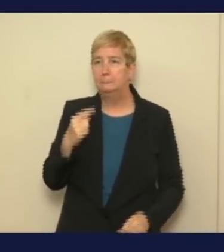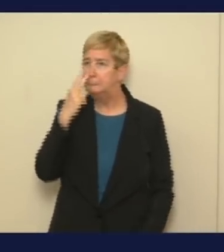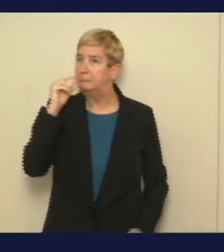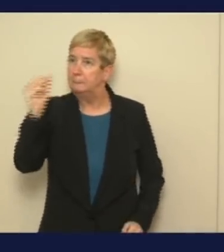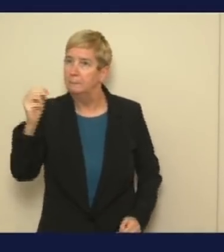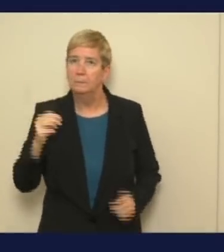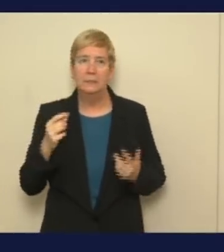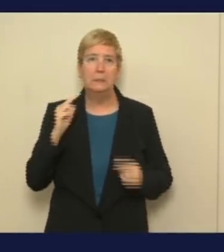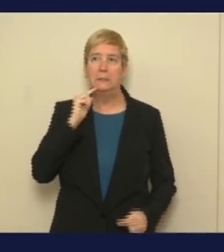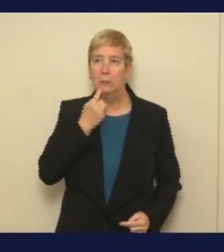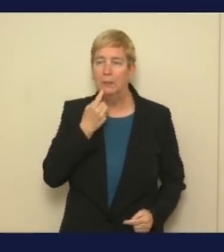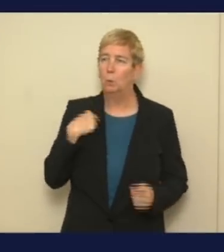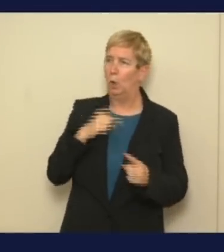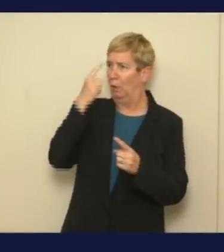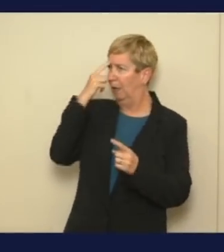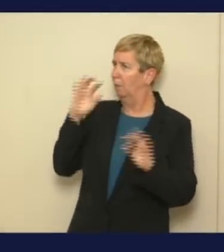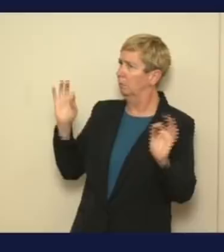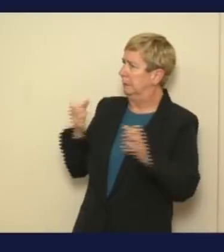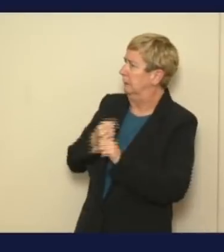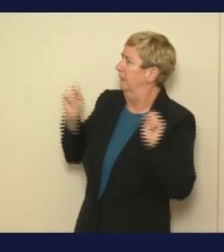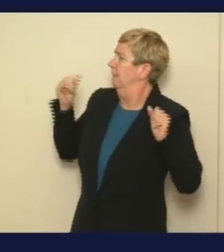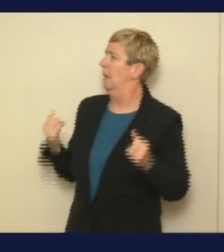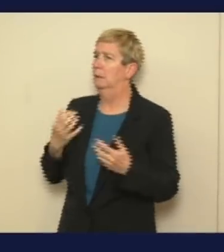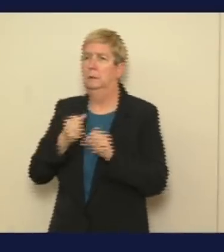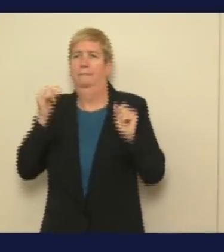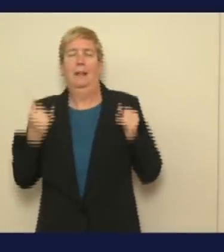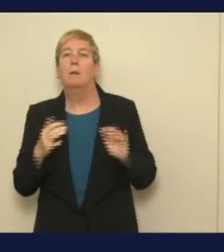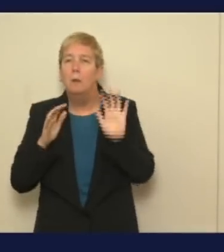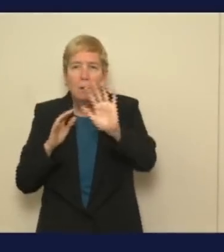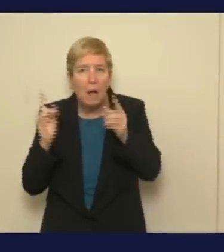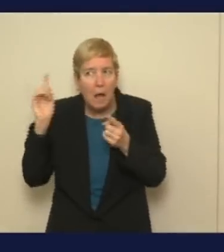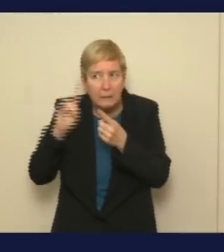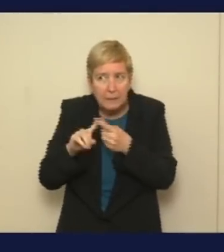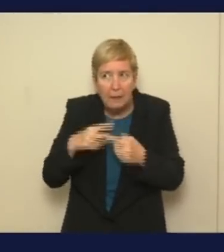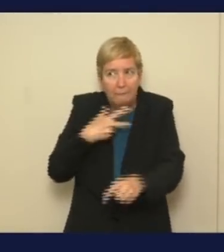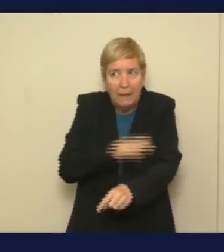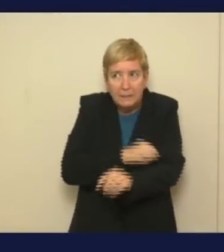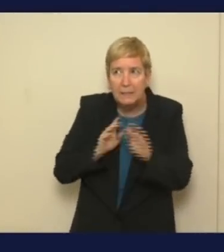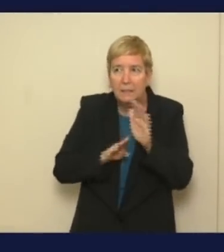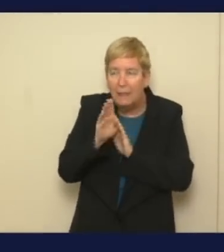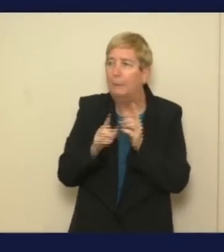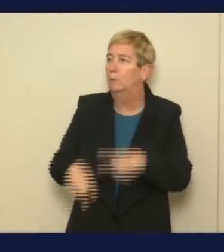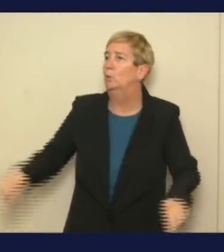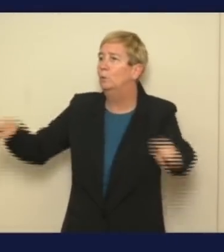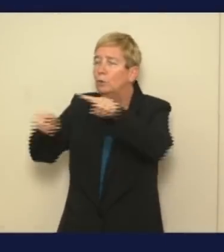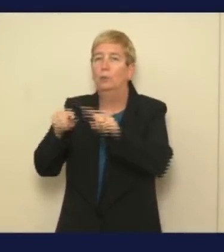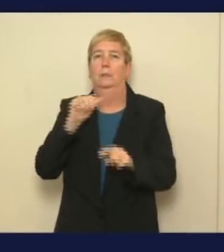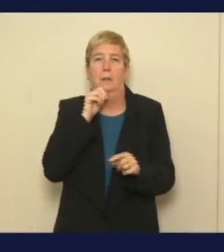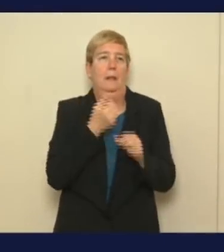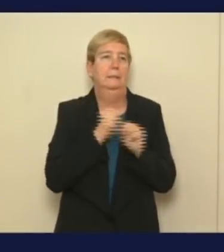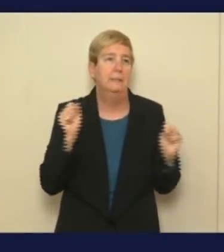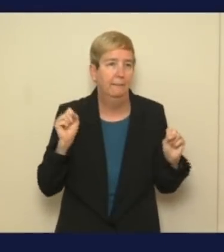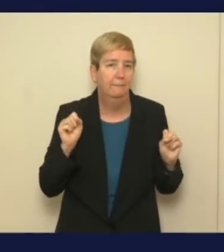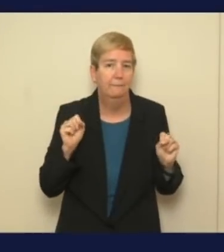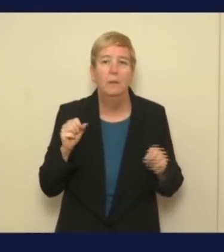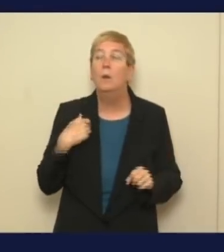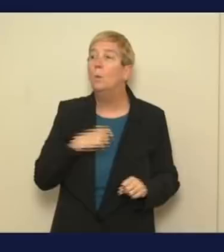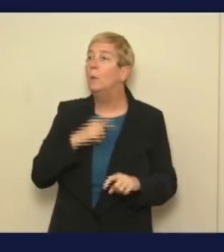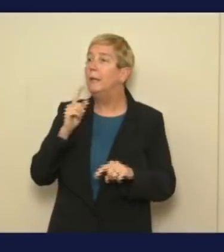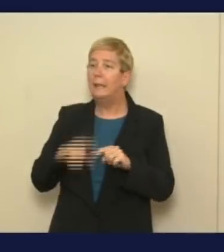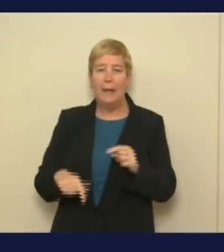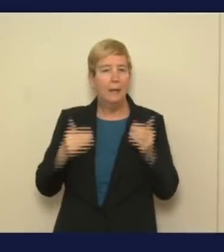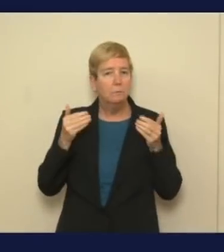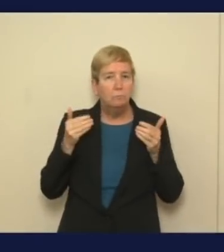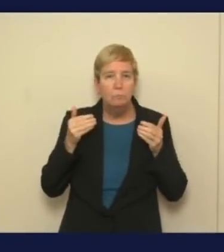maybe we were safe. Until there's a vaccine, you are not. We're not going to be in a position to move forward and make